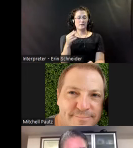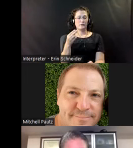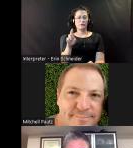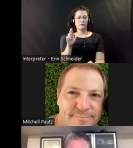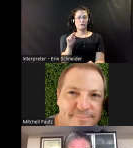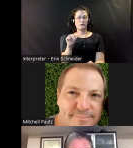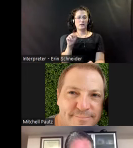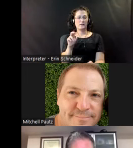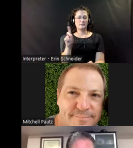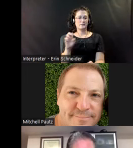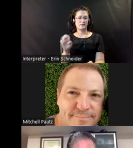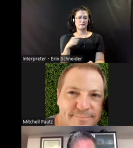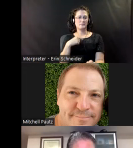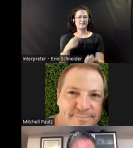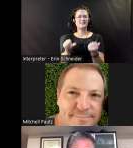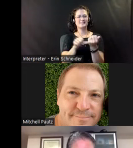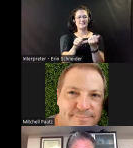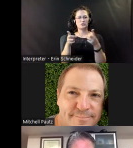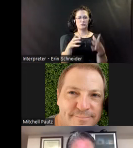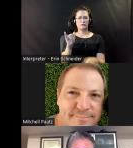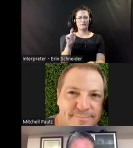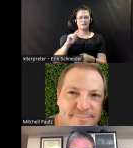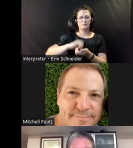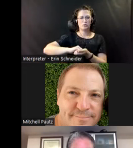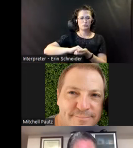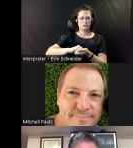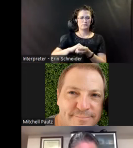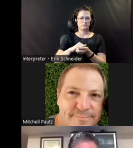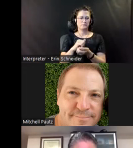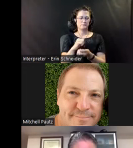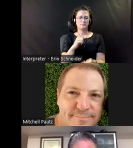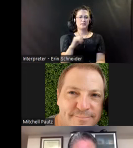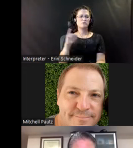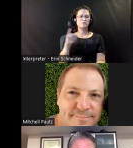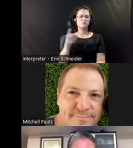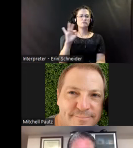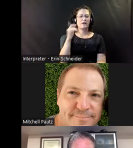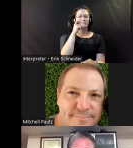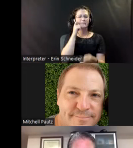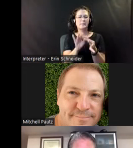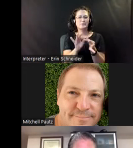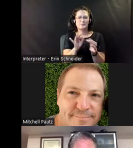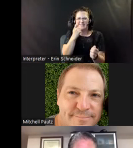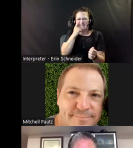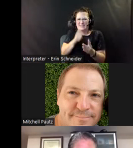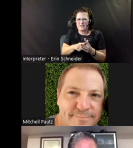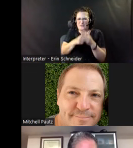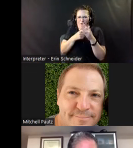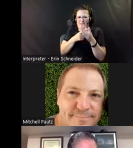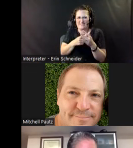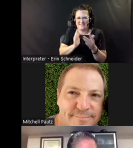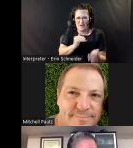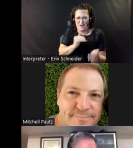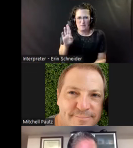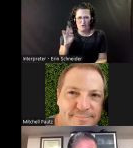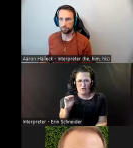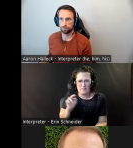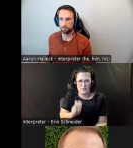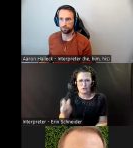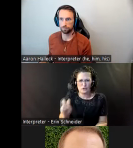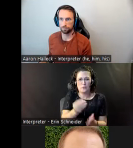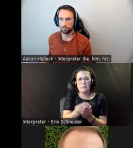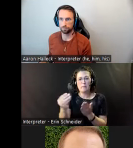IT Partnerships at New York University. And as Jeff mentioned, we are just getting started on this BRM journey. We bought our ticket, we